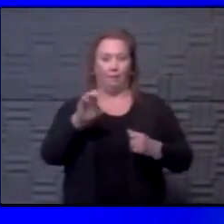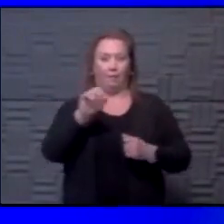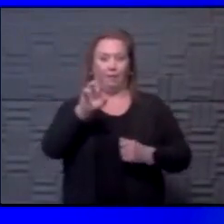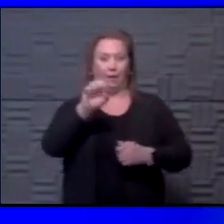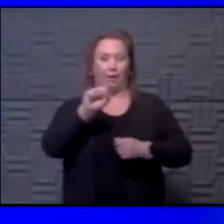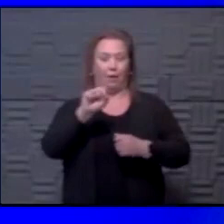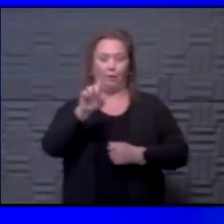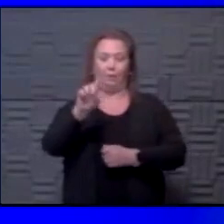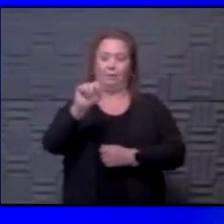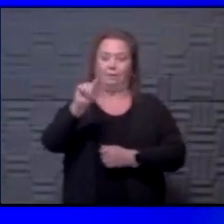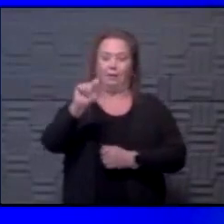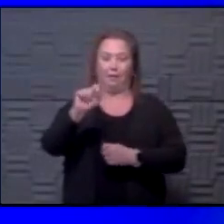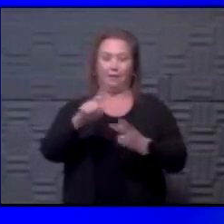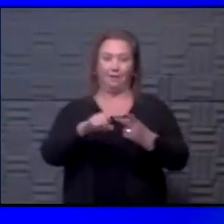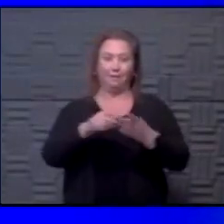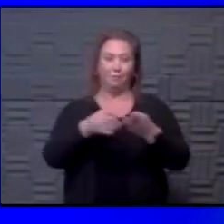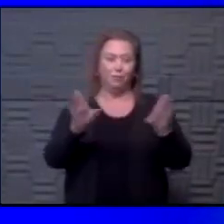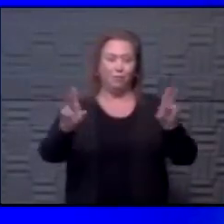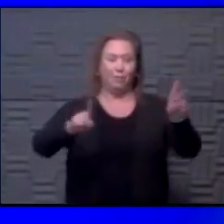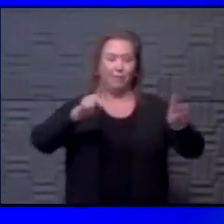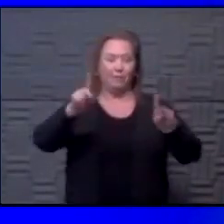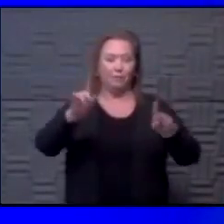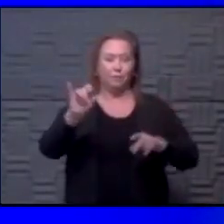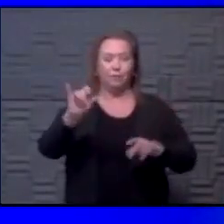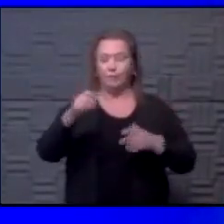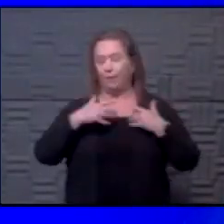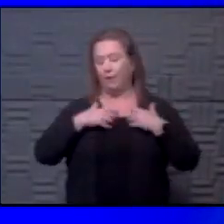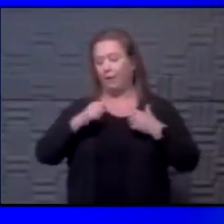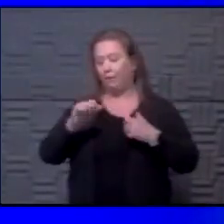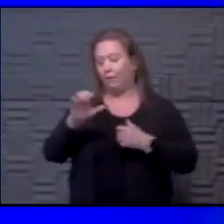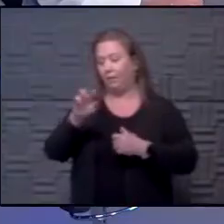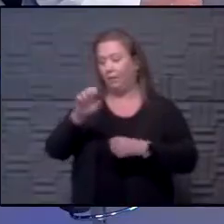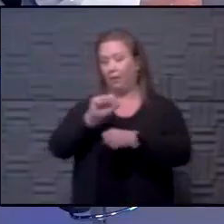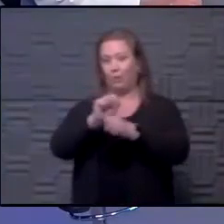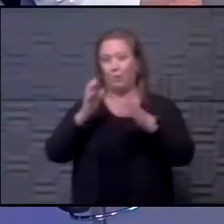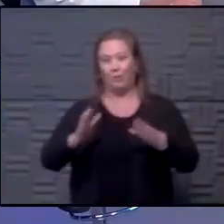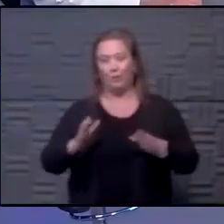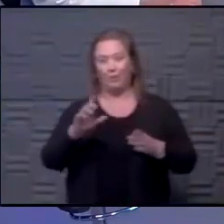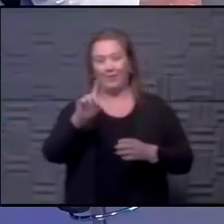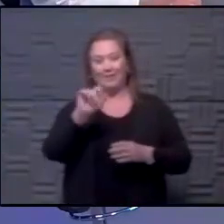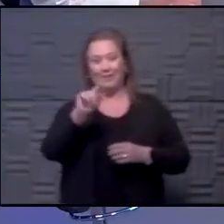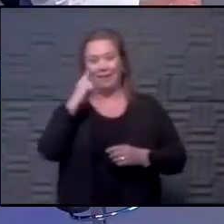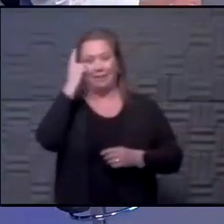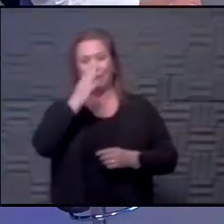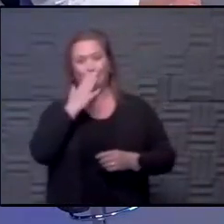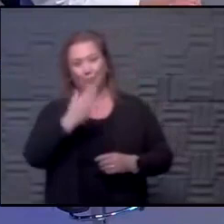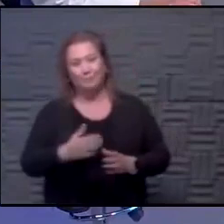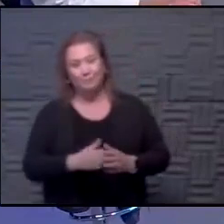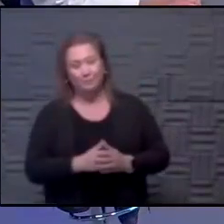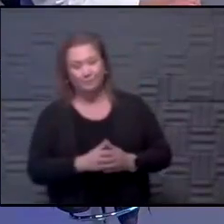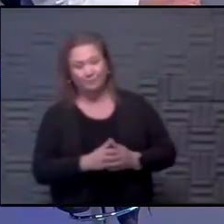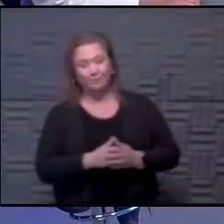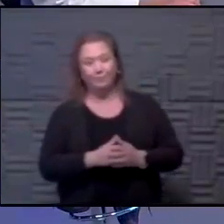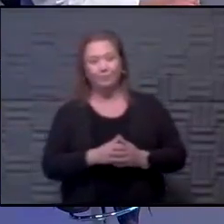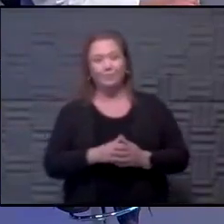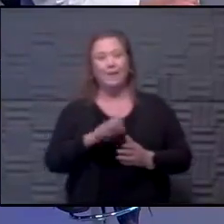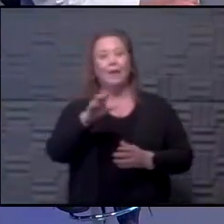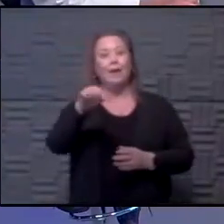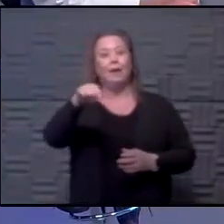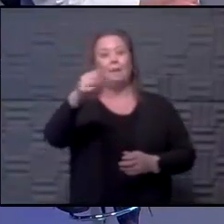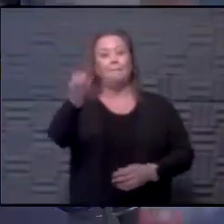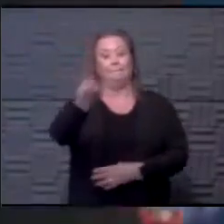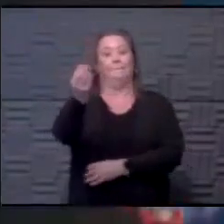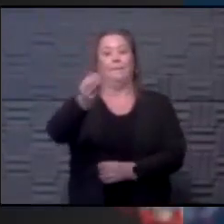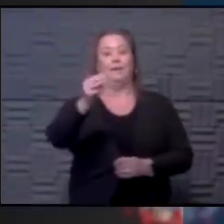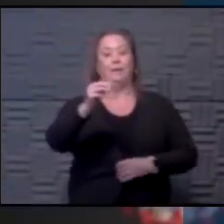data behind that, but also general population data as well. And the healthcare worker data so far looks really good. Yep. Yep. Okay. Listen, on